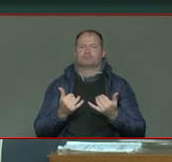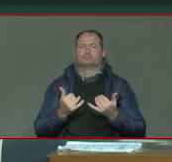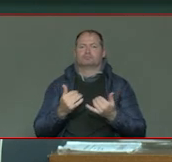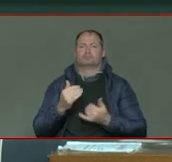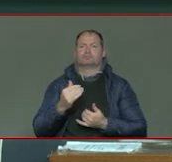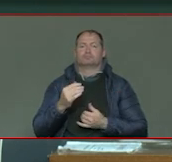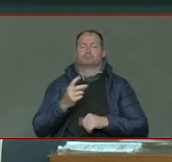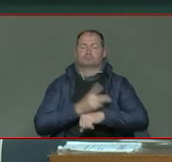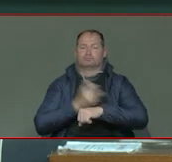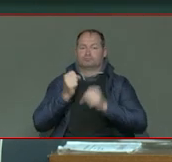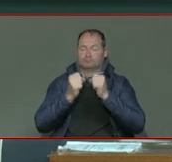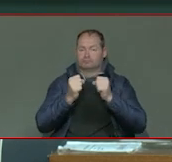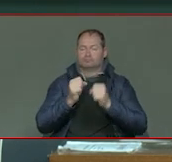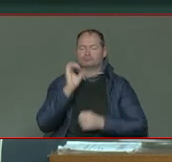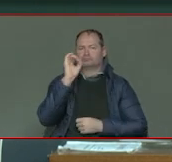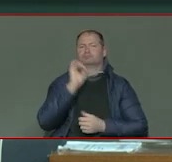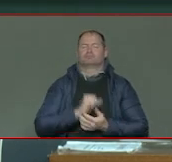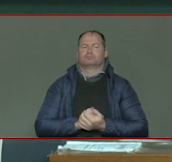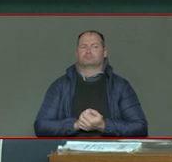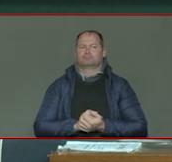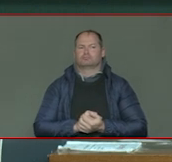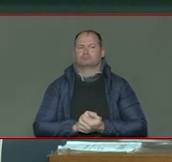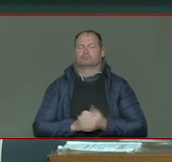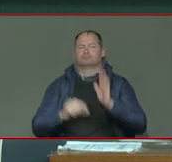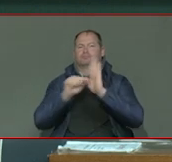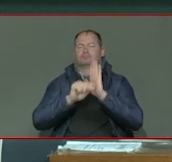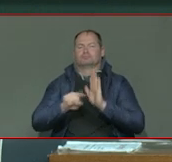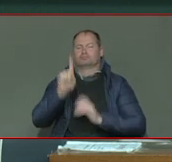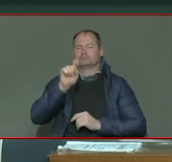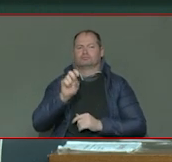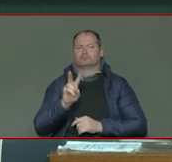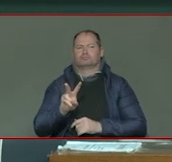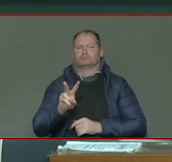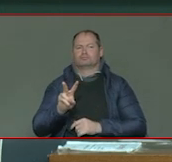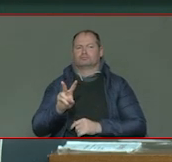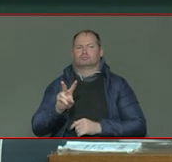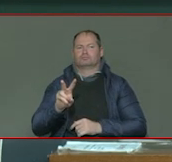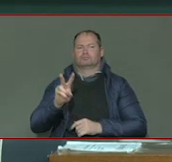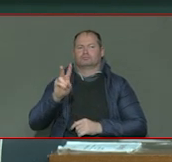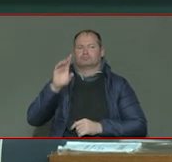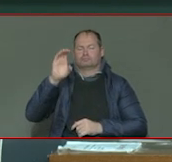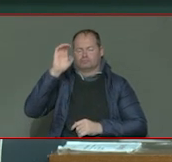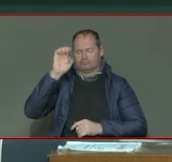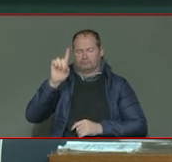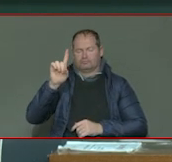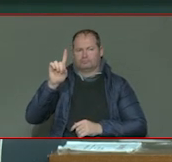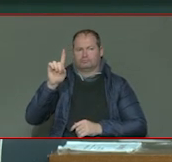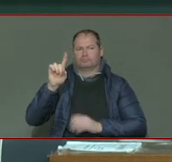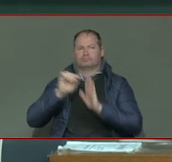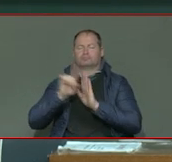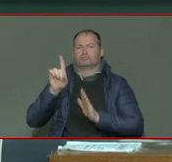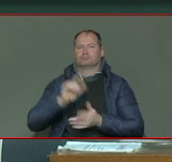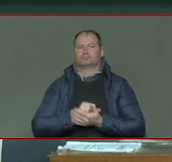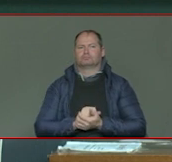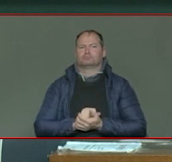0. What is the derivative of negative a half x to the power negative 1? we're going to say it